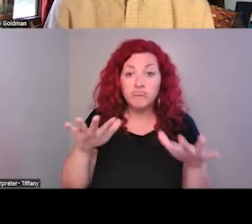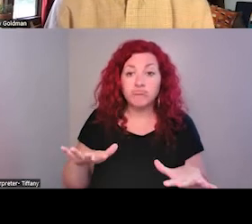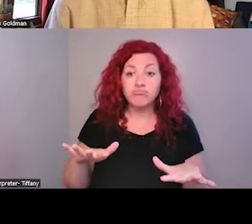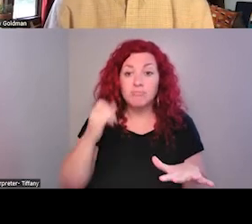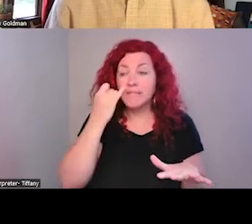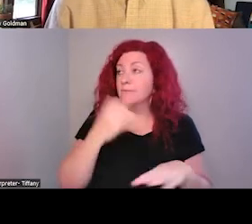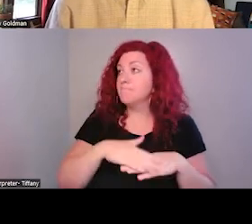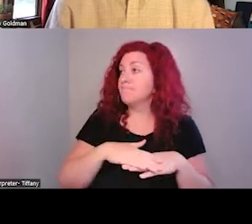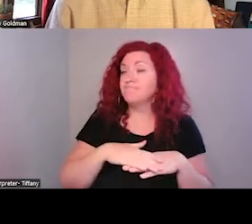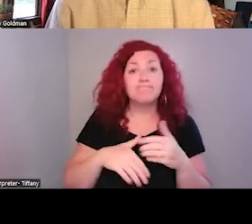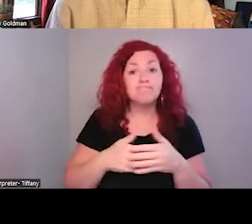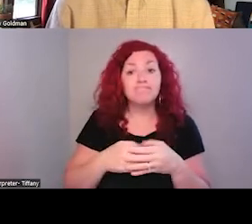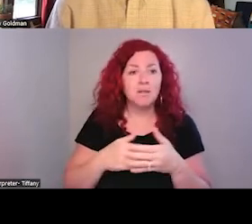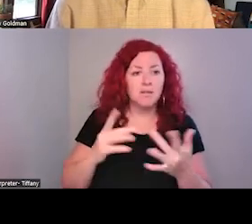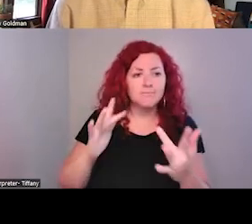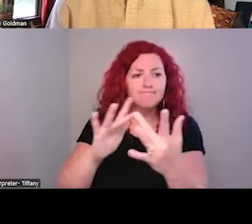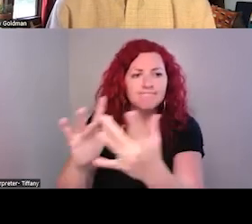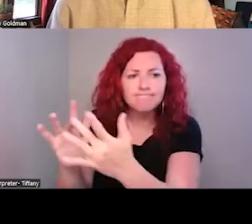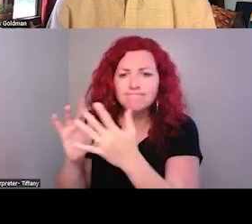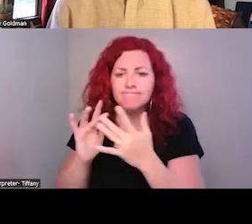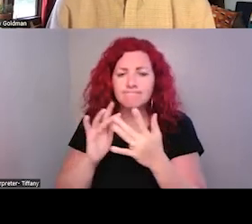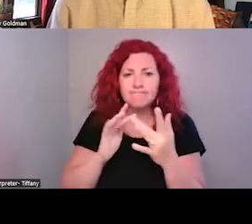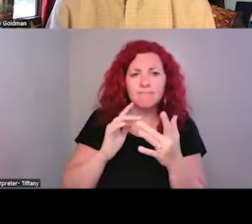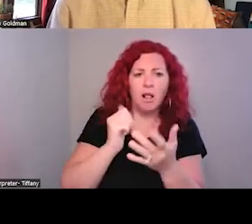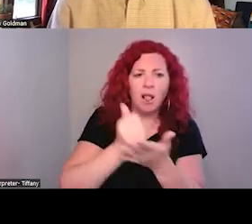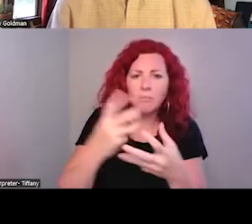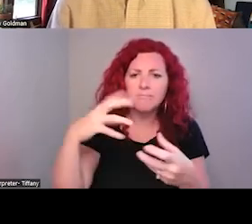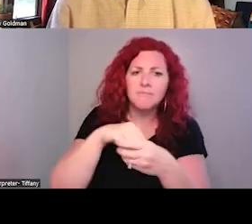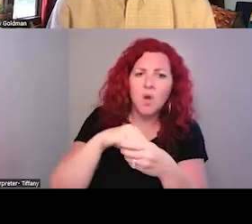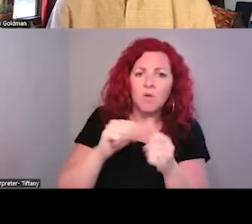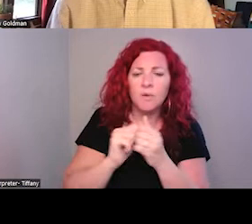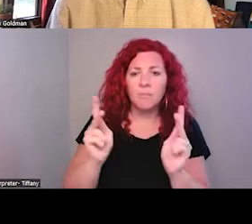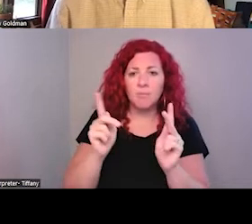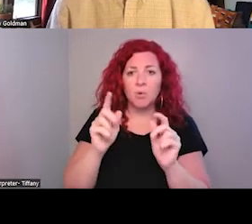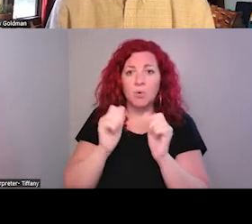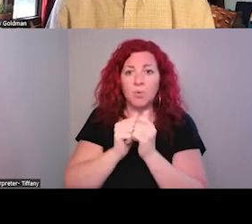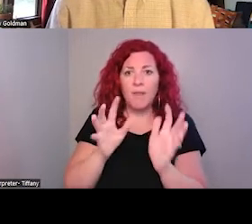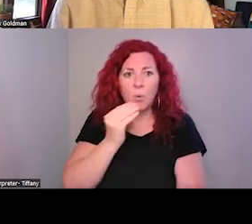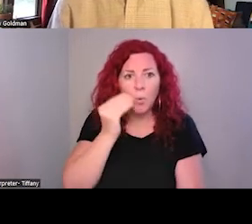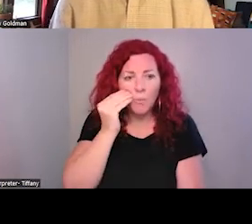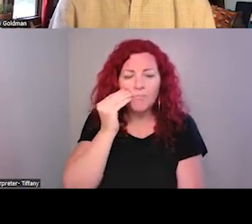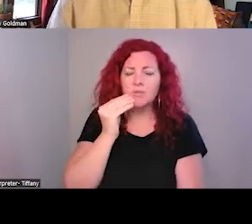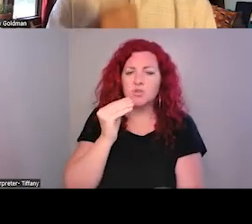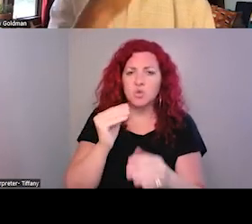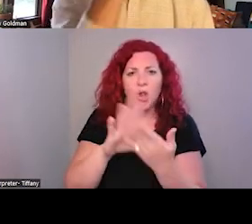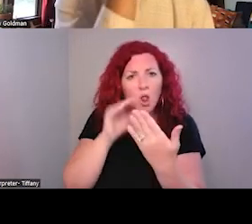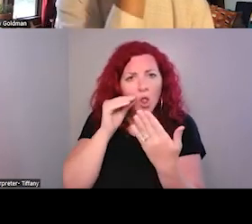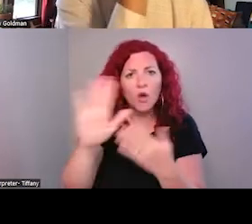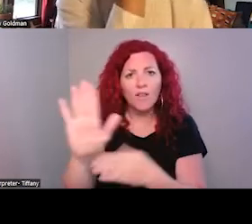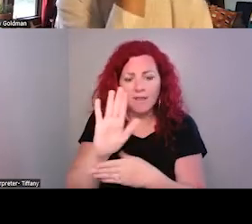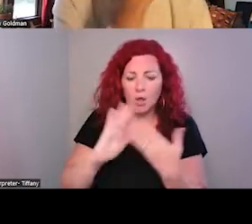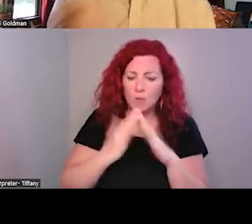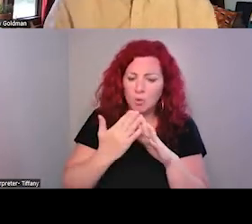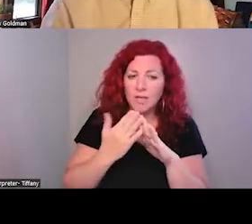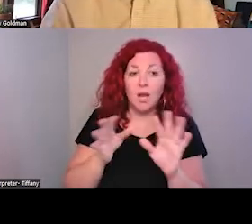especially focusing on people who are experiencing homelessness, as a really high yield use of that time to get to know community. I mentioned that the